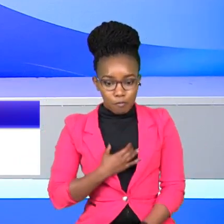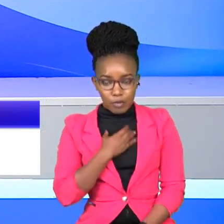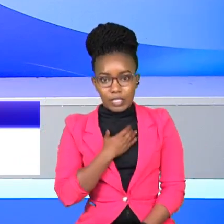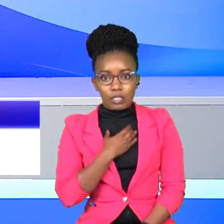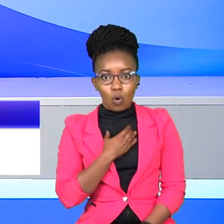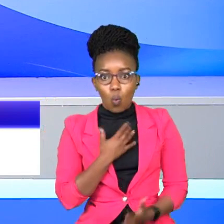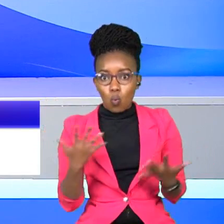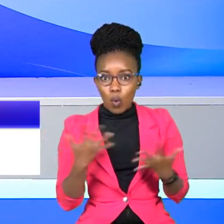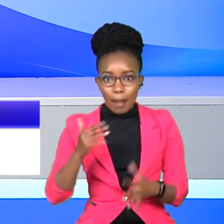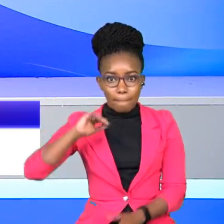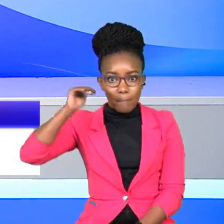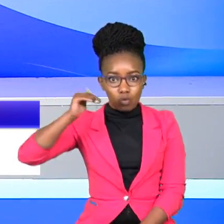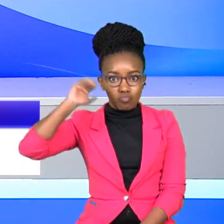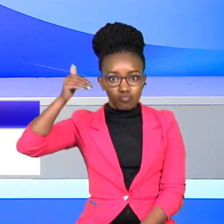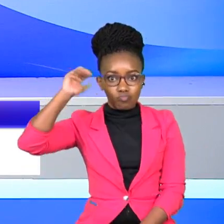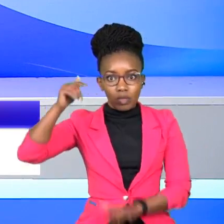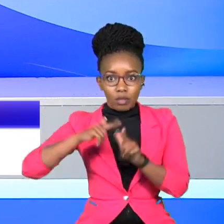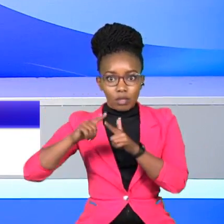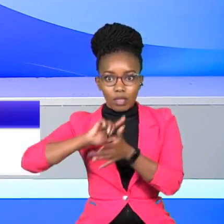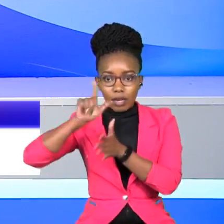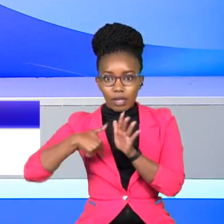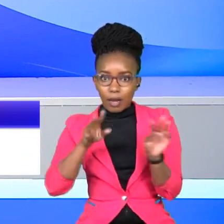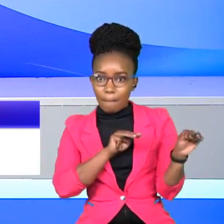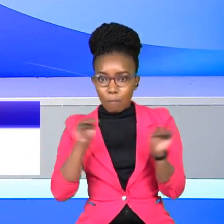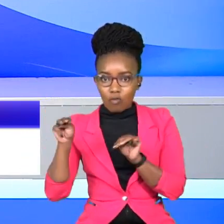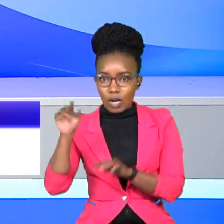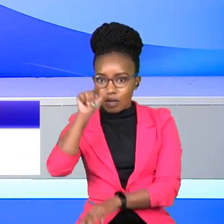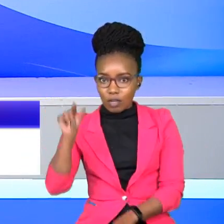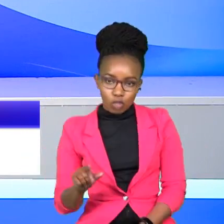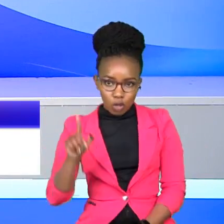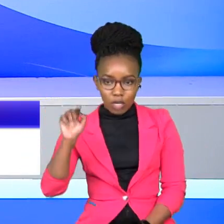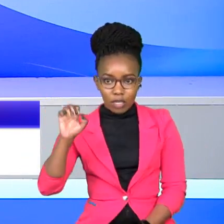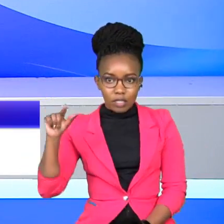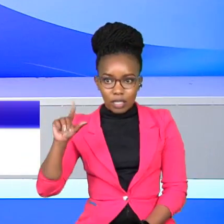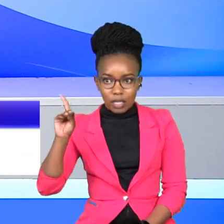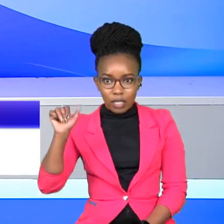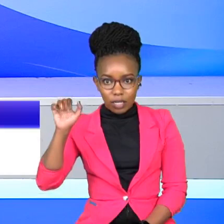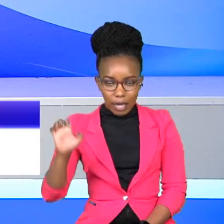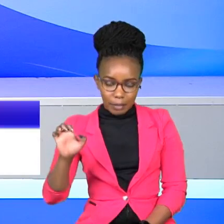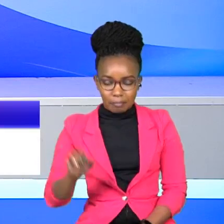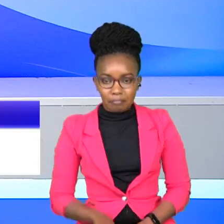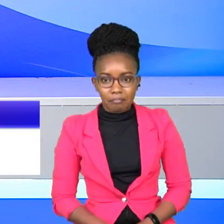scenic Sheikh Mountain before heading to Togdheer, a region of Somaliland. Join with us.